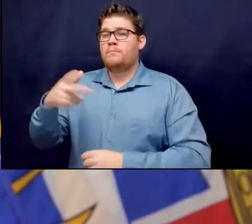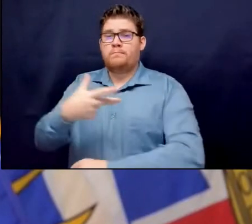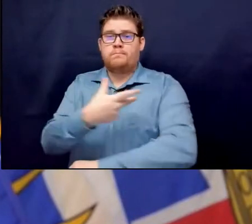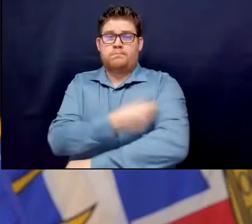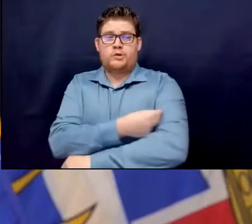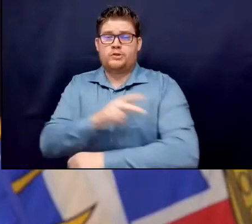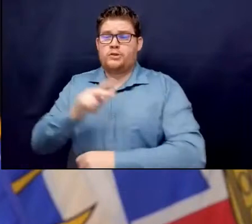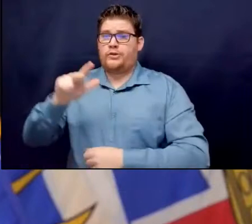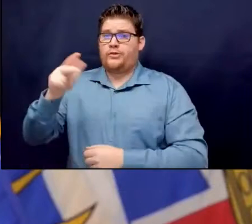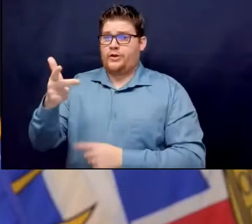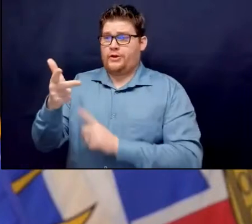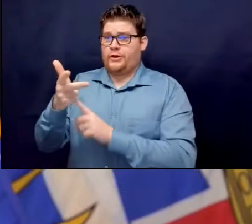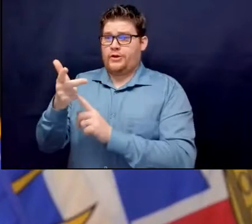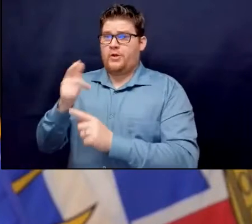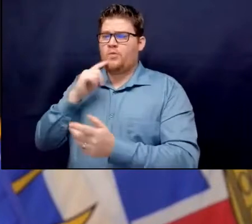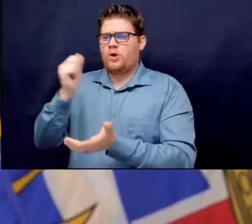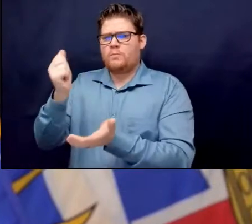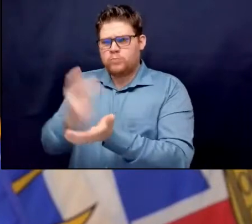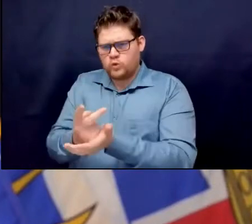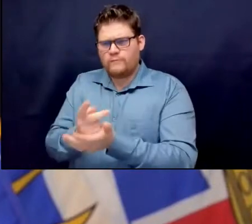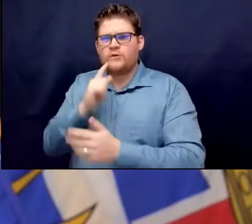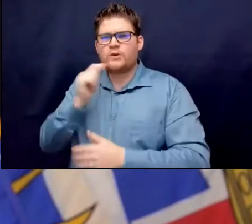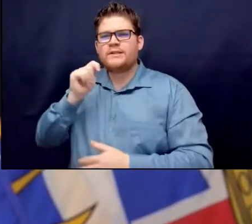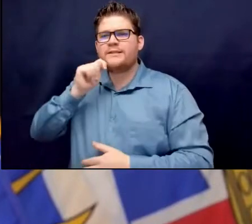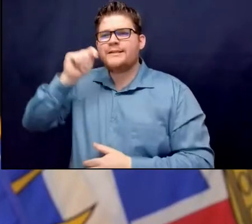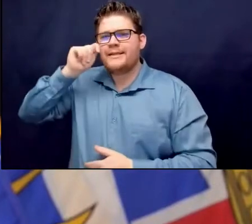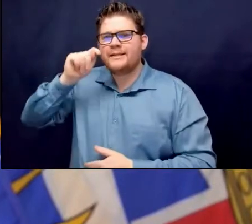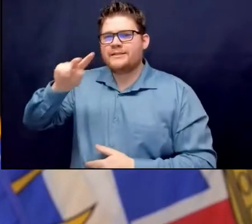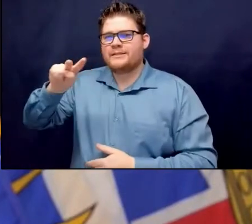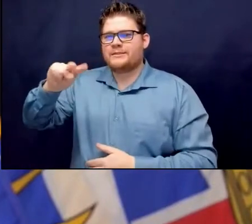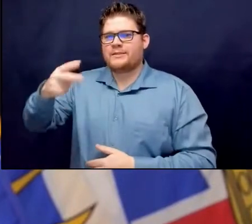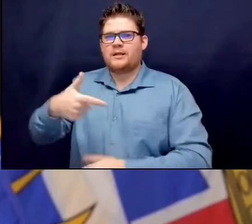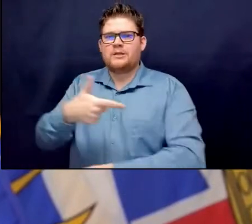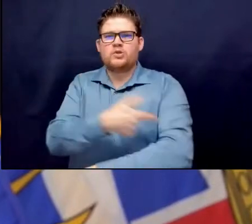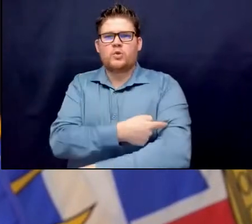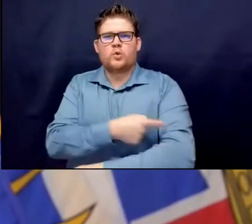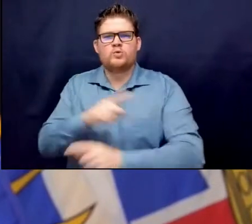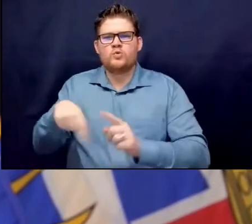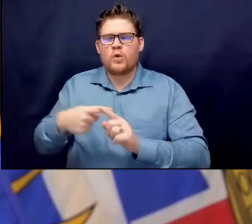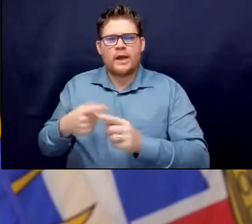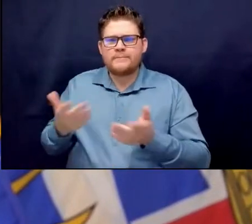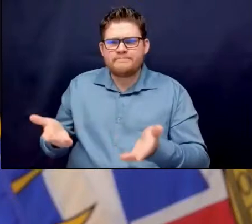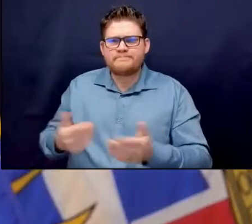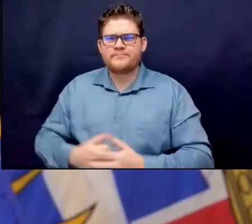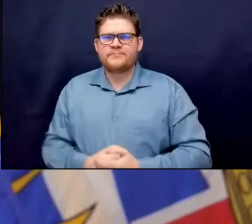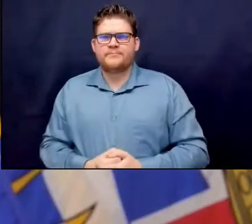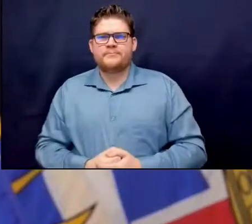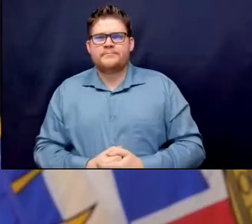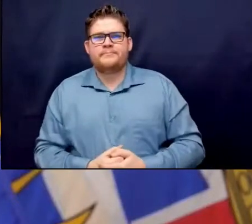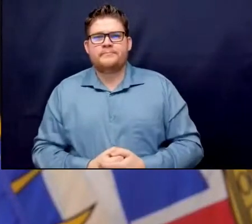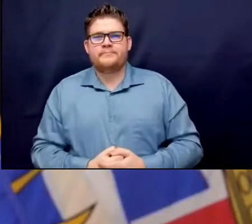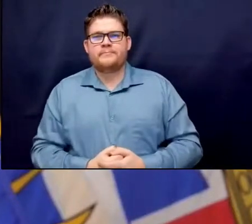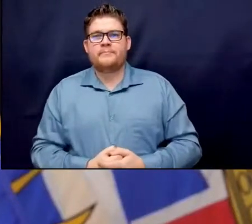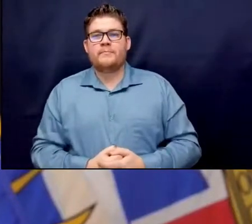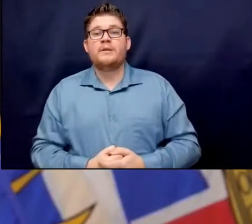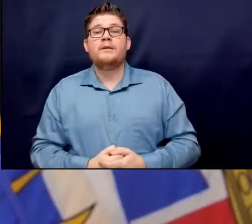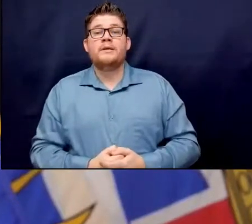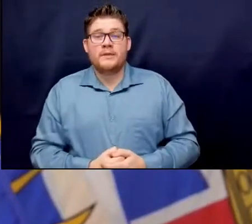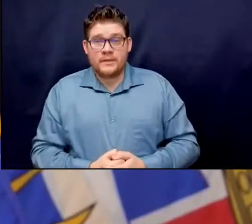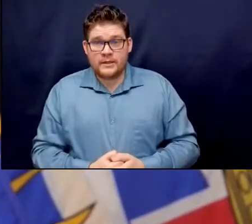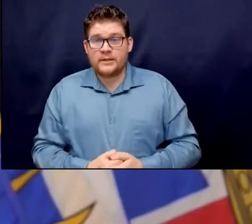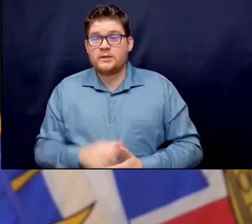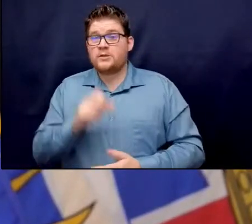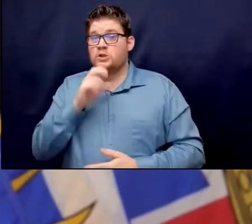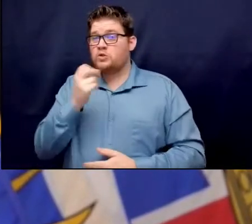Many teens are quickly approaching that six-month anniversary of their second dose. Yeah, so whether a booster dose is actually needed